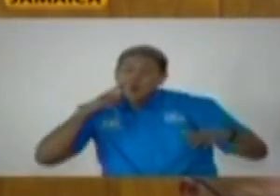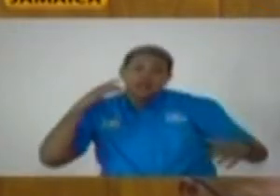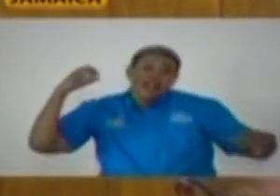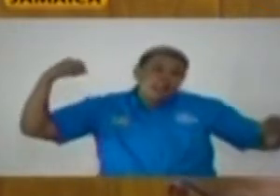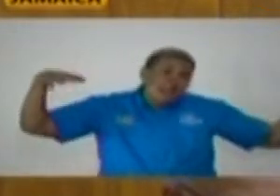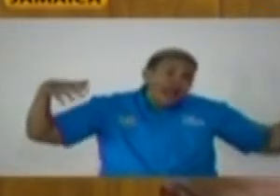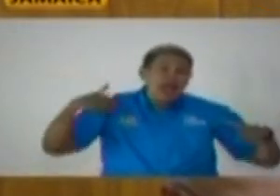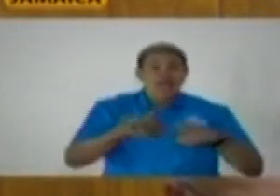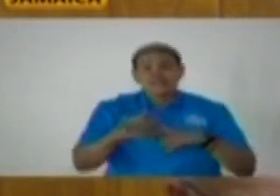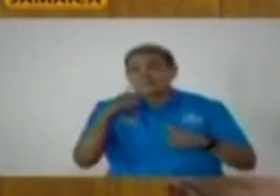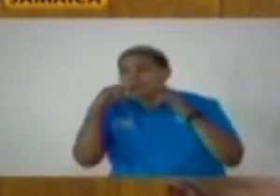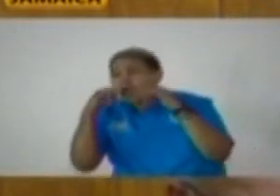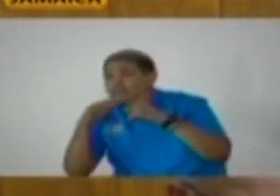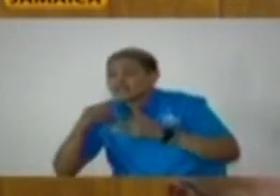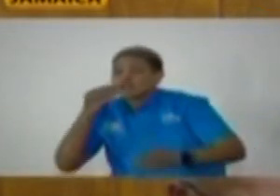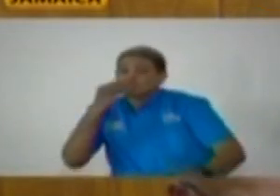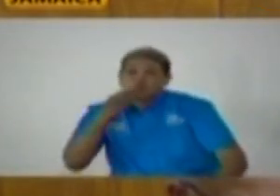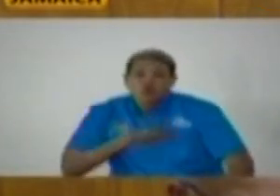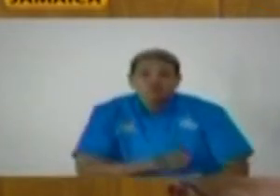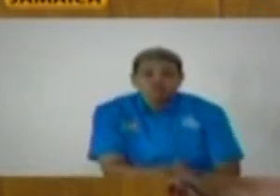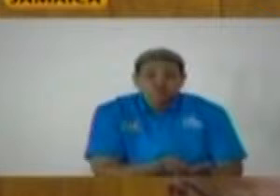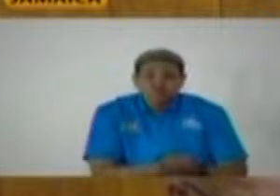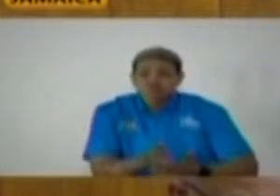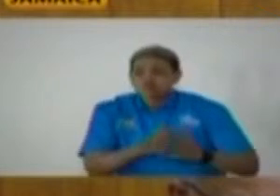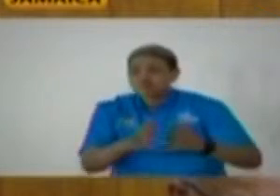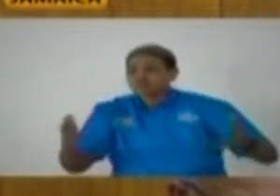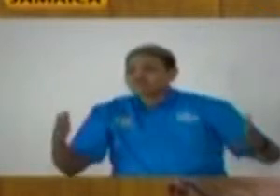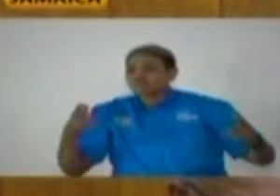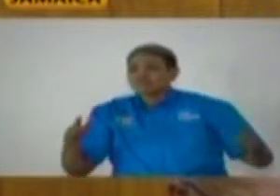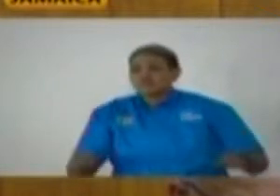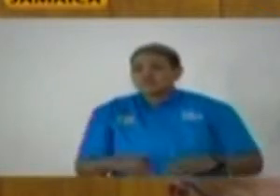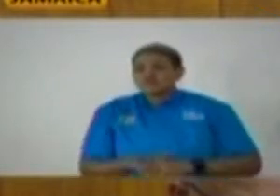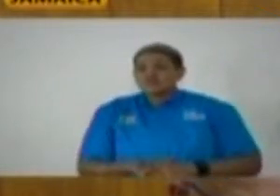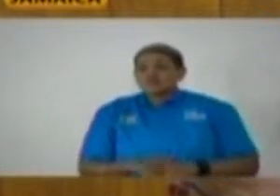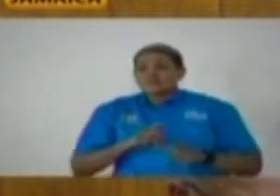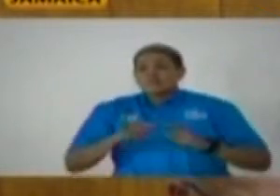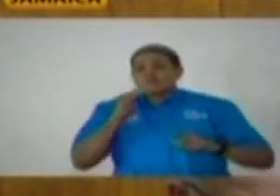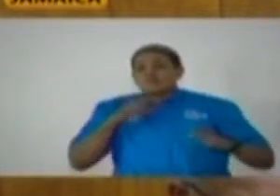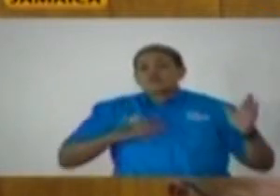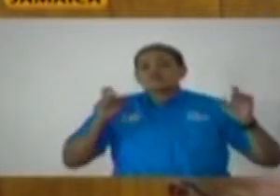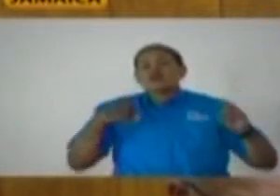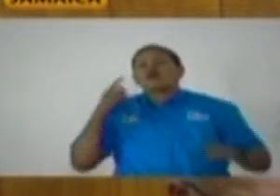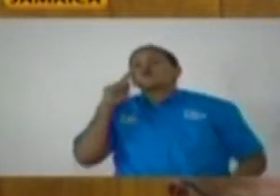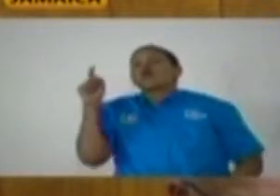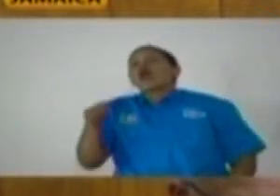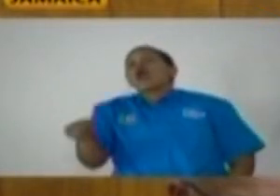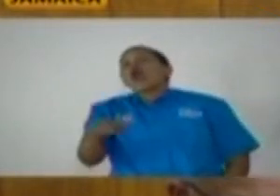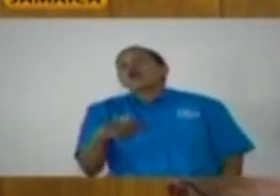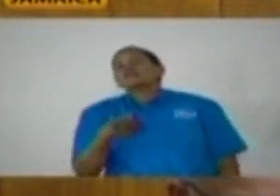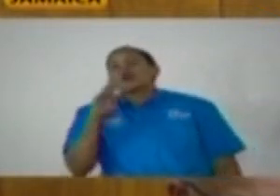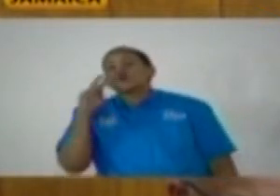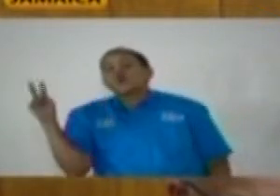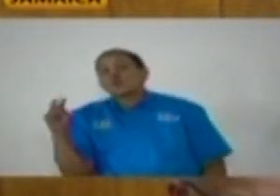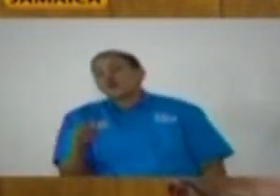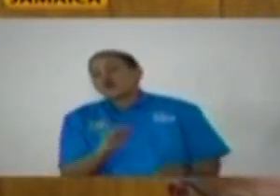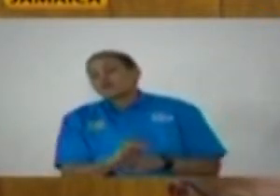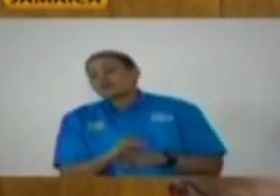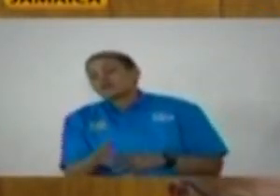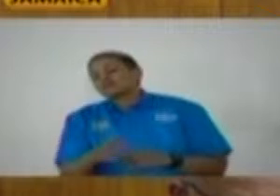the bartenders, the food people, and I could go on. But, Madam Speaker, I would ask, and I would look at the